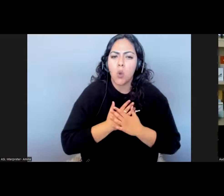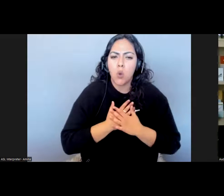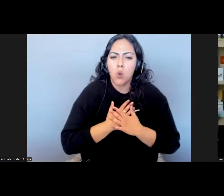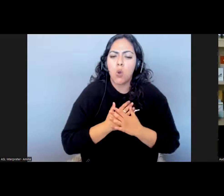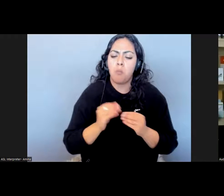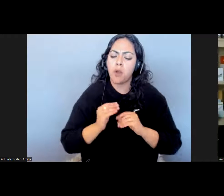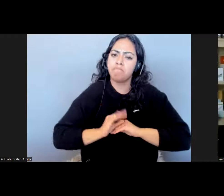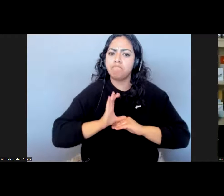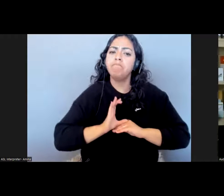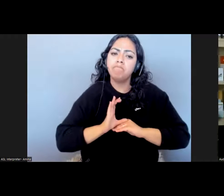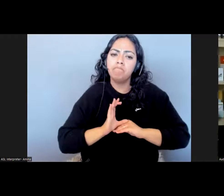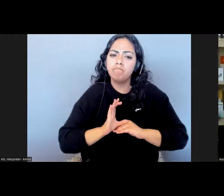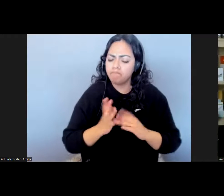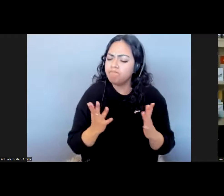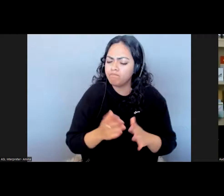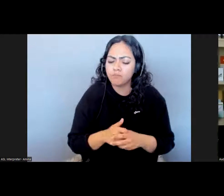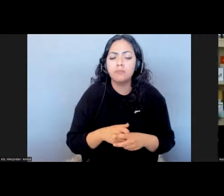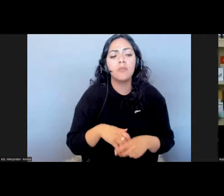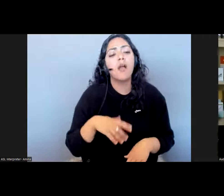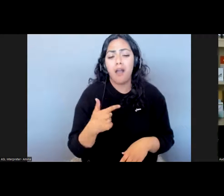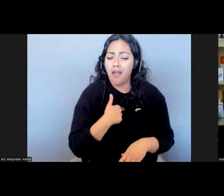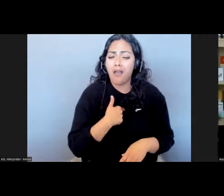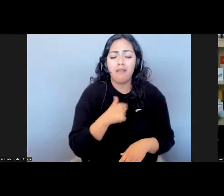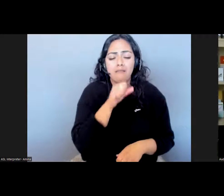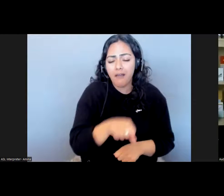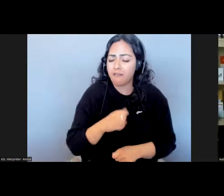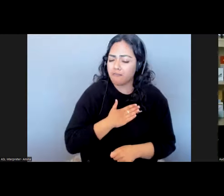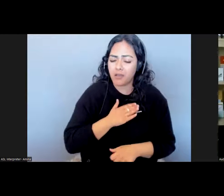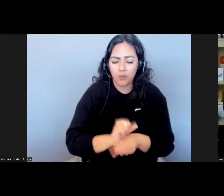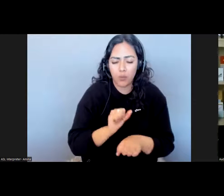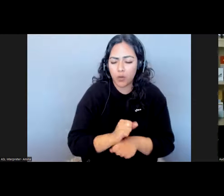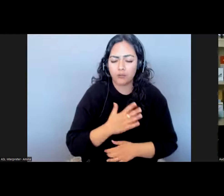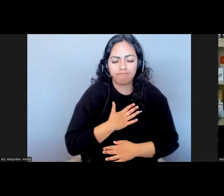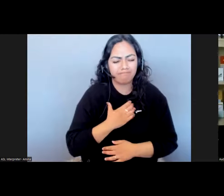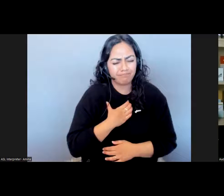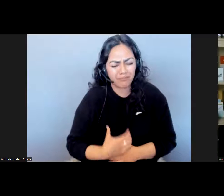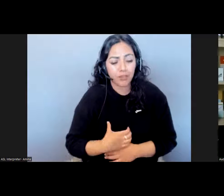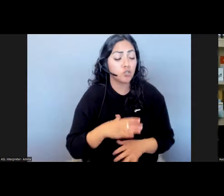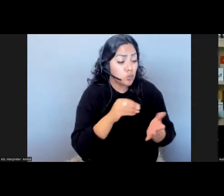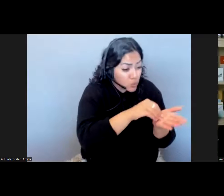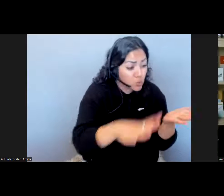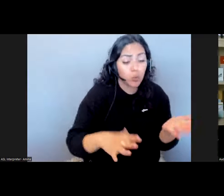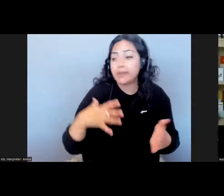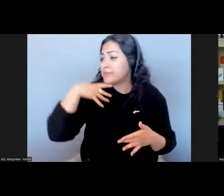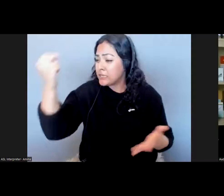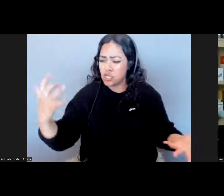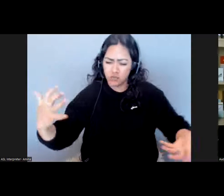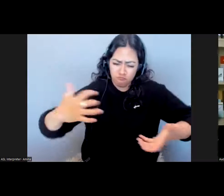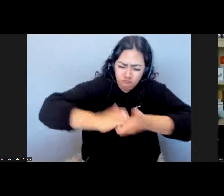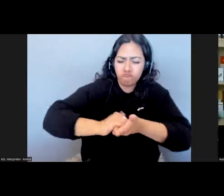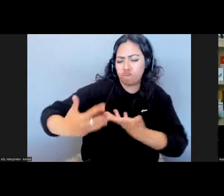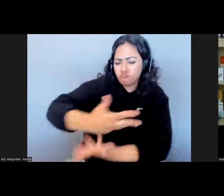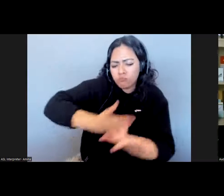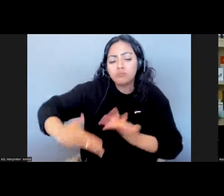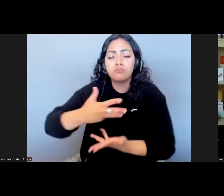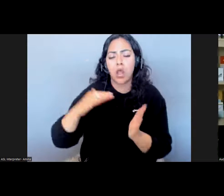do. I have a huge passion to engage students and seniors in our community with the knowledge that is shared